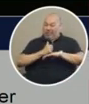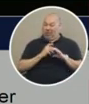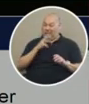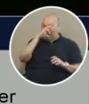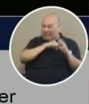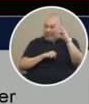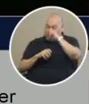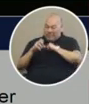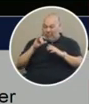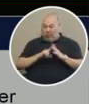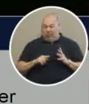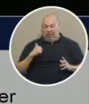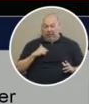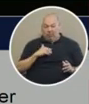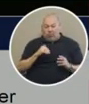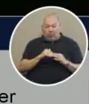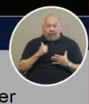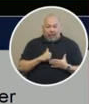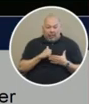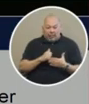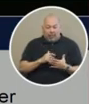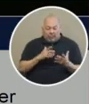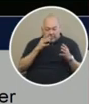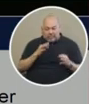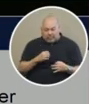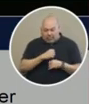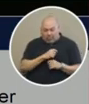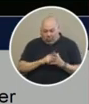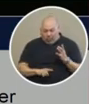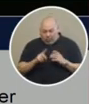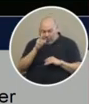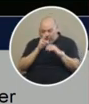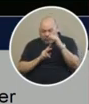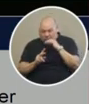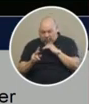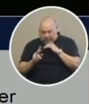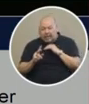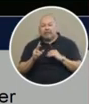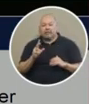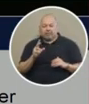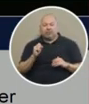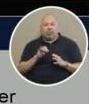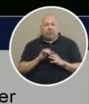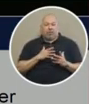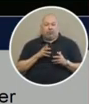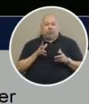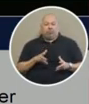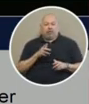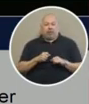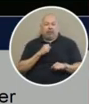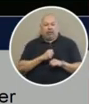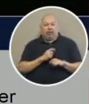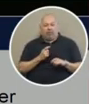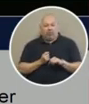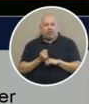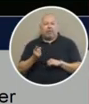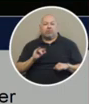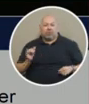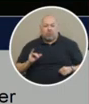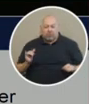using any data that we have in order to help drive our decisions and what we're going to forecast for this remaining year and for next year as